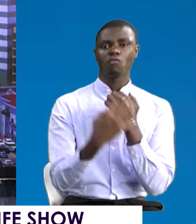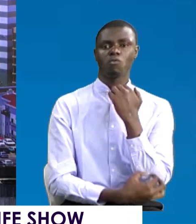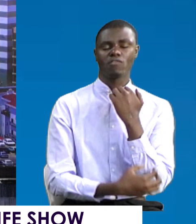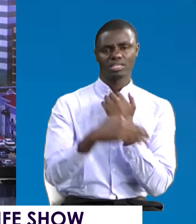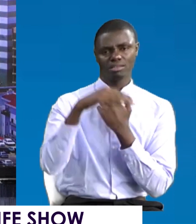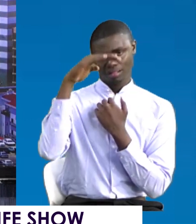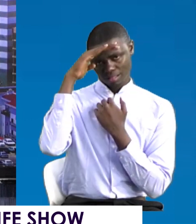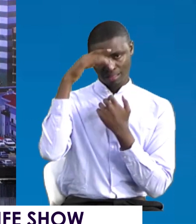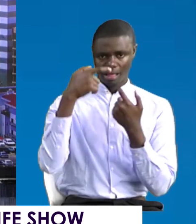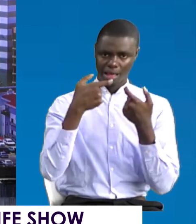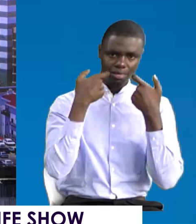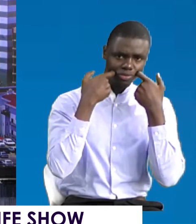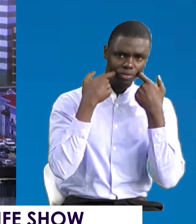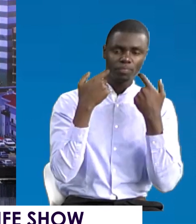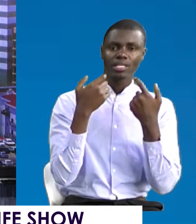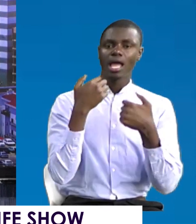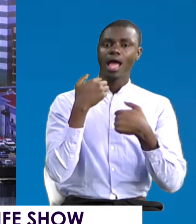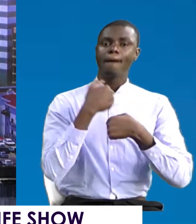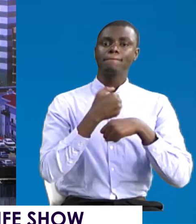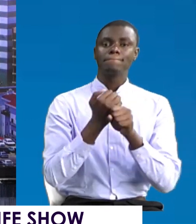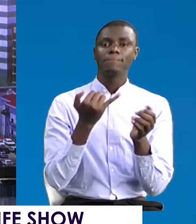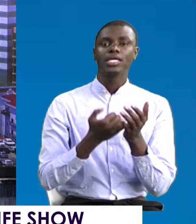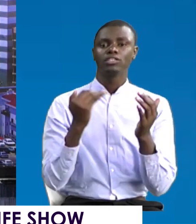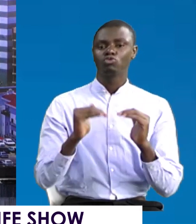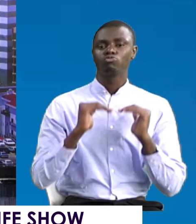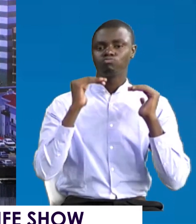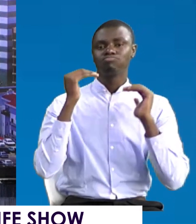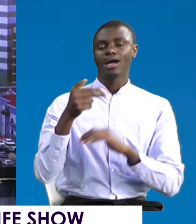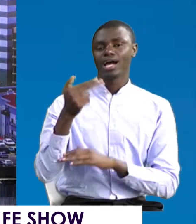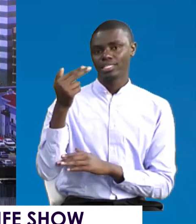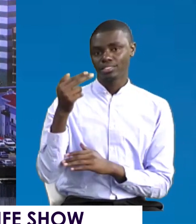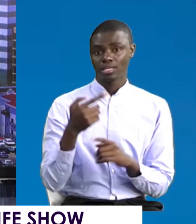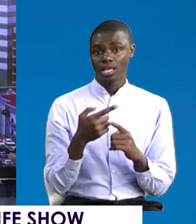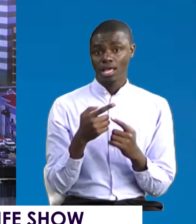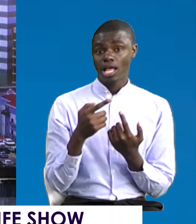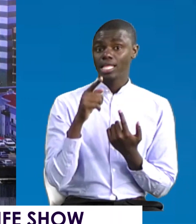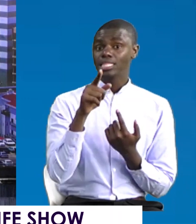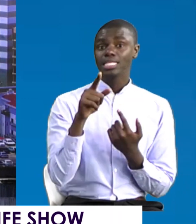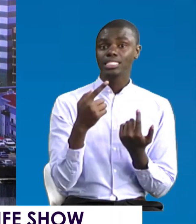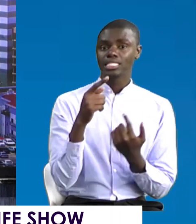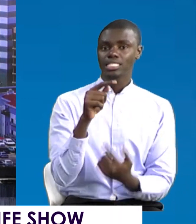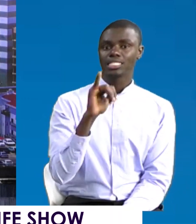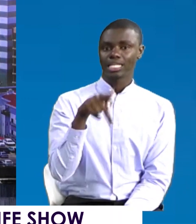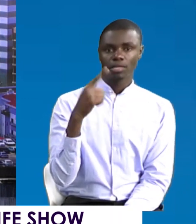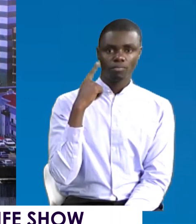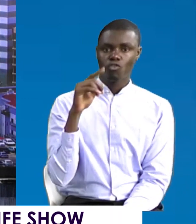drunkenness, addictions, and they have made it to greater heights. By the way, this is a tip for a